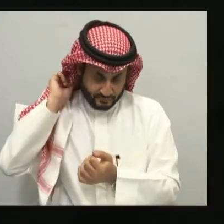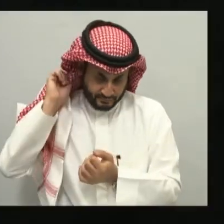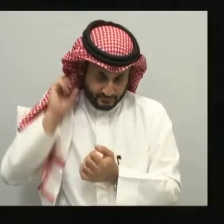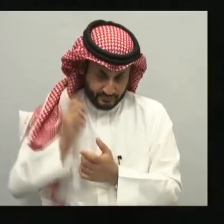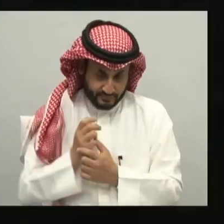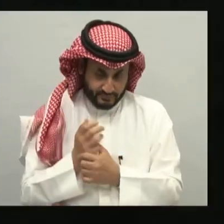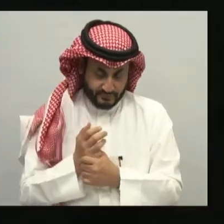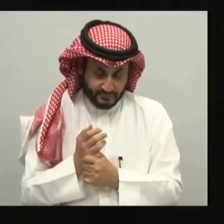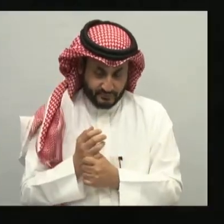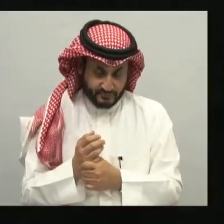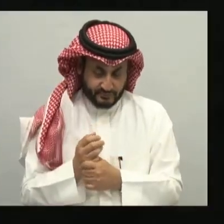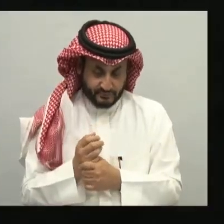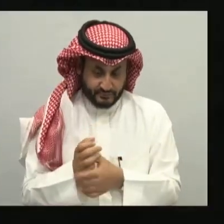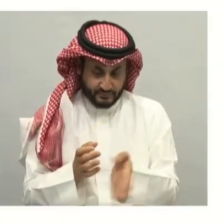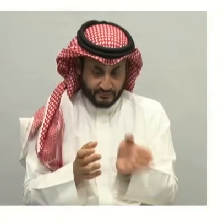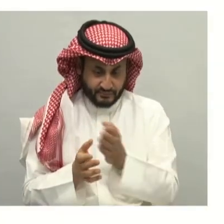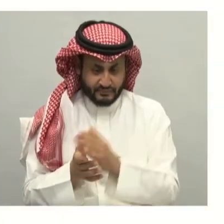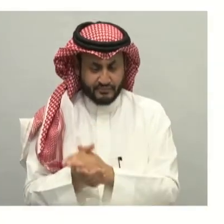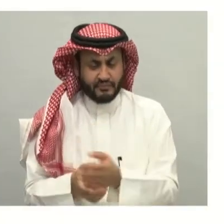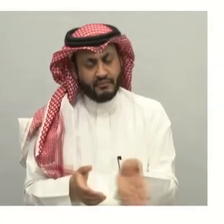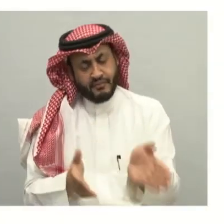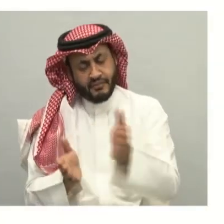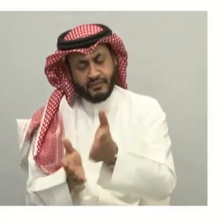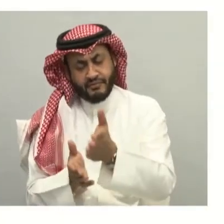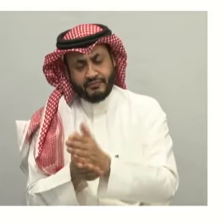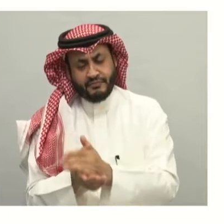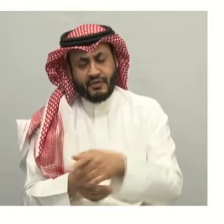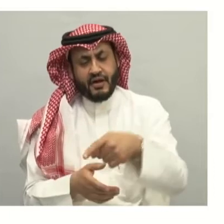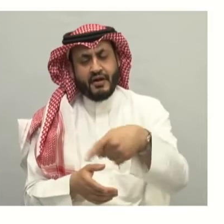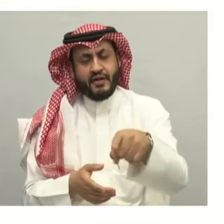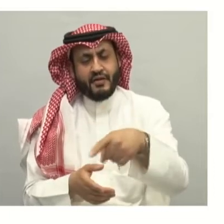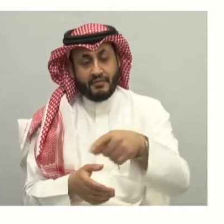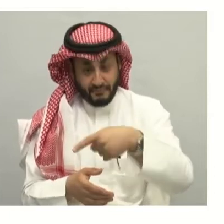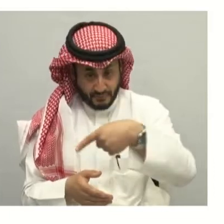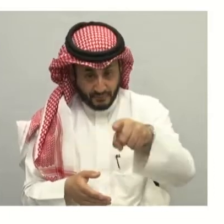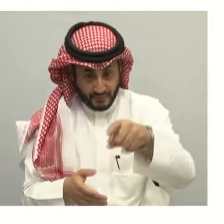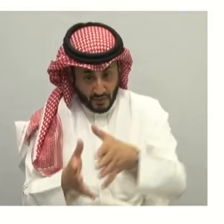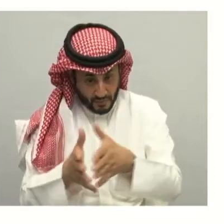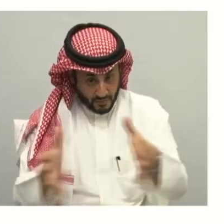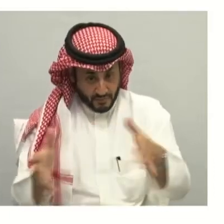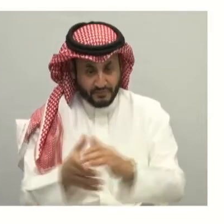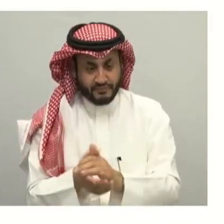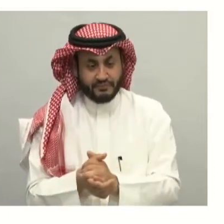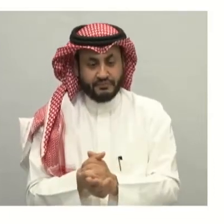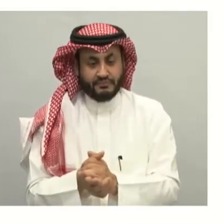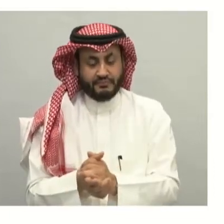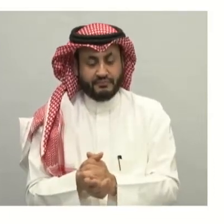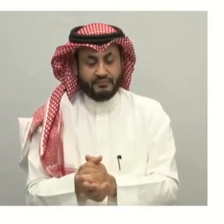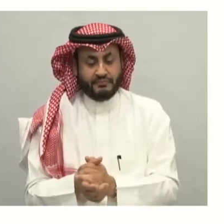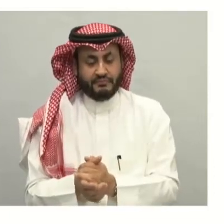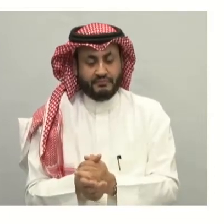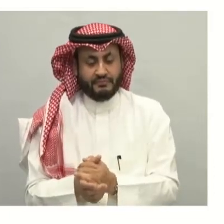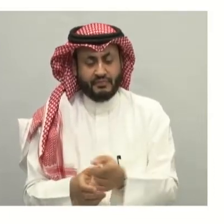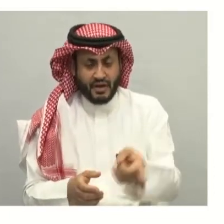bowl of rice. Now let's continue. Now put a check near the long I and the long A and draw